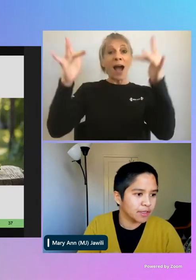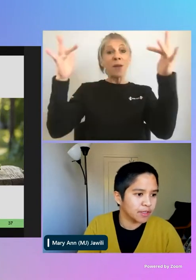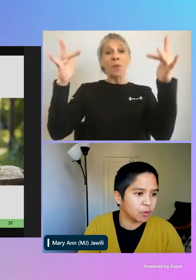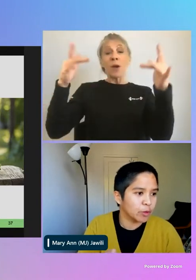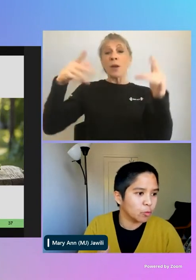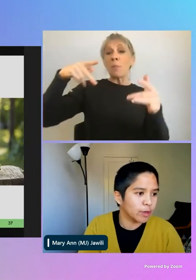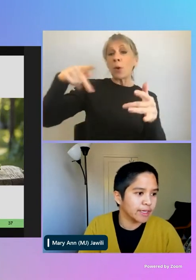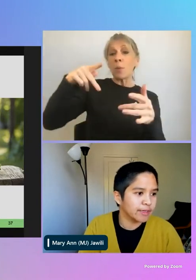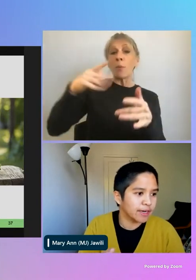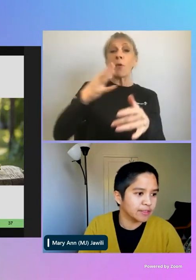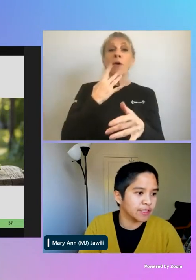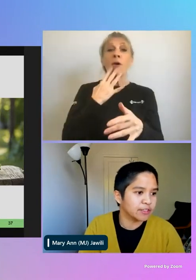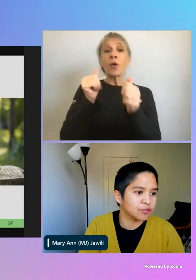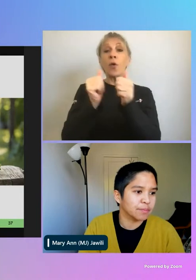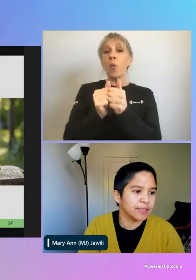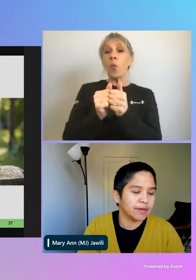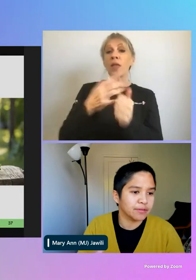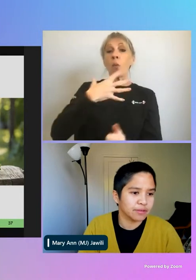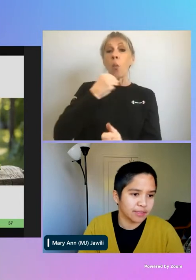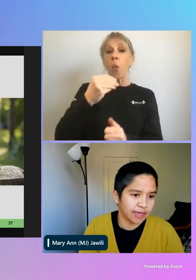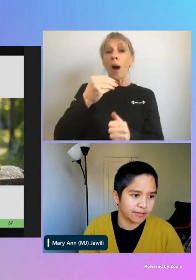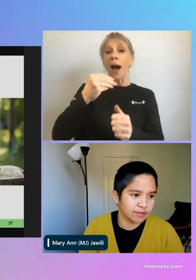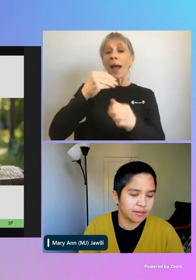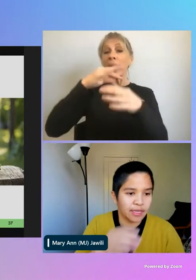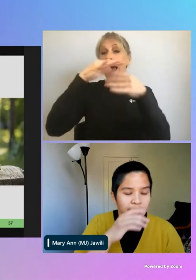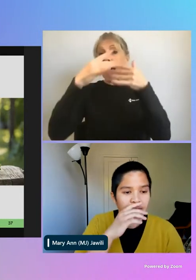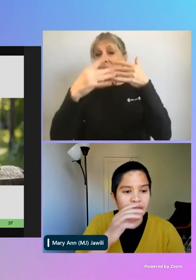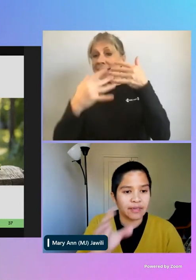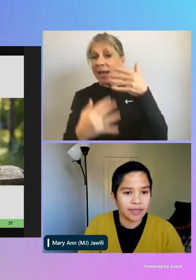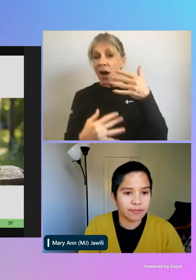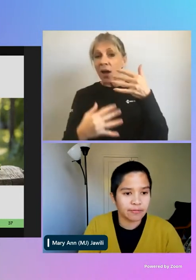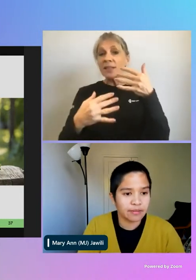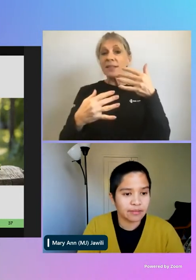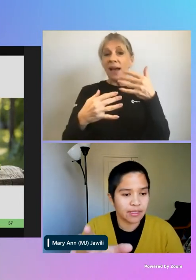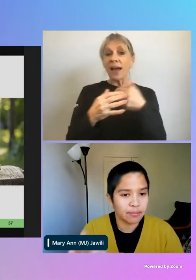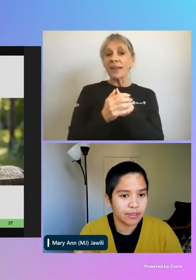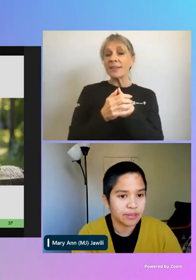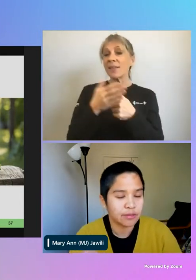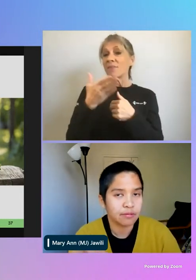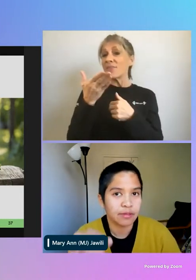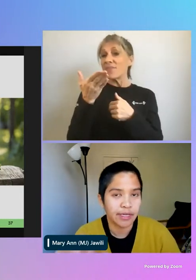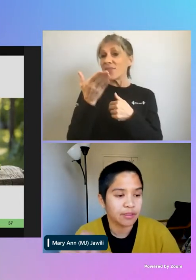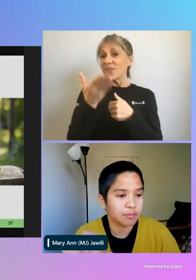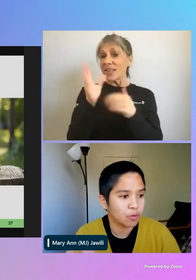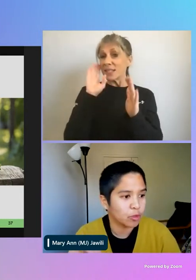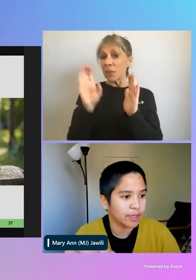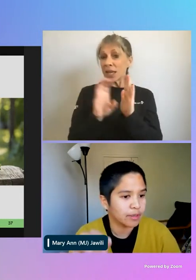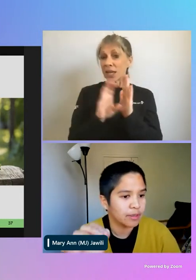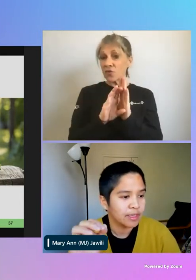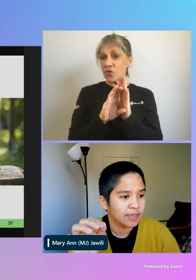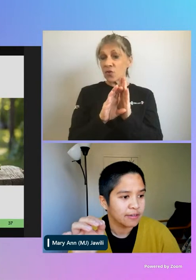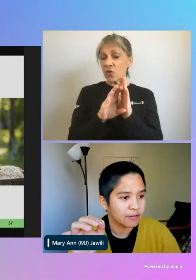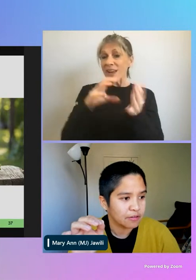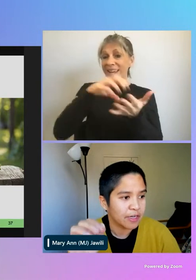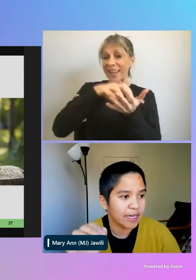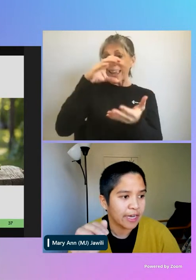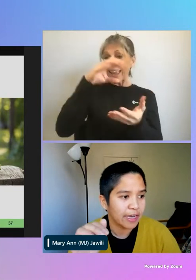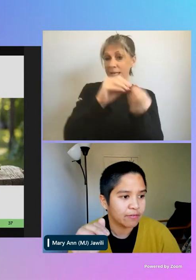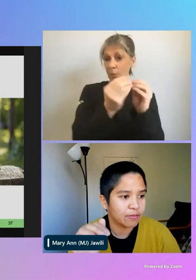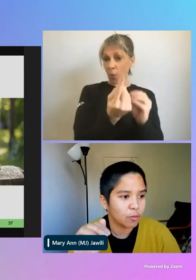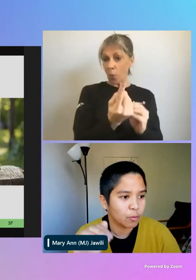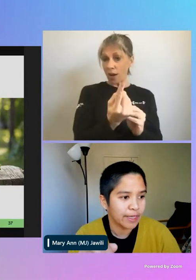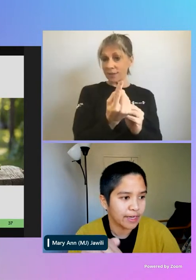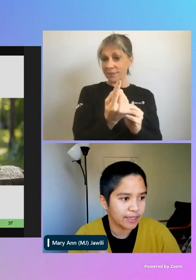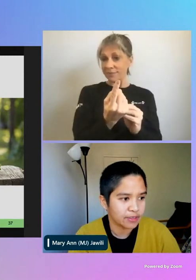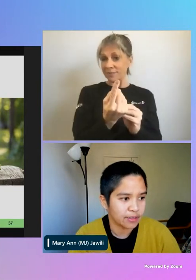purple color with white icing dripping down the side. And here, this image, cake number 1, does not